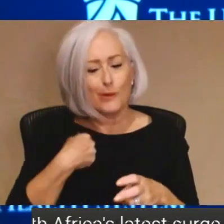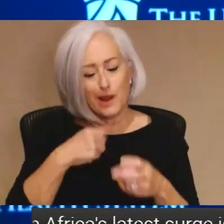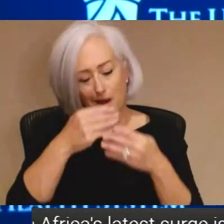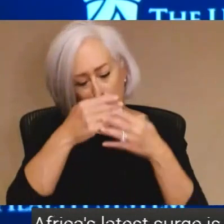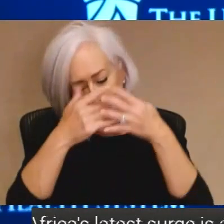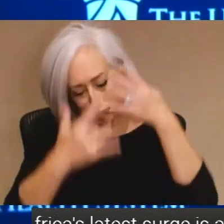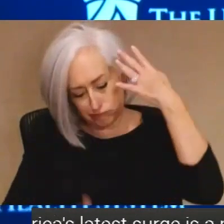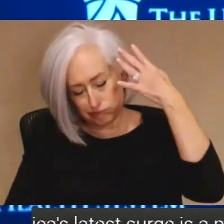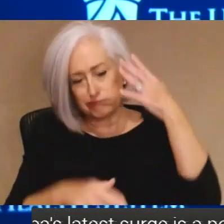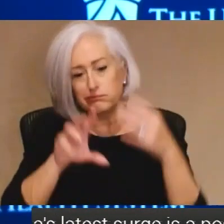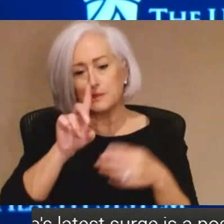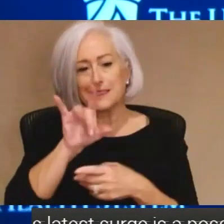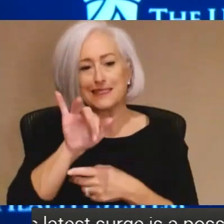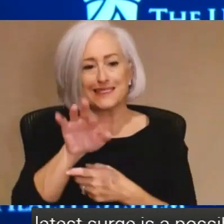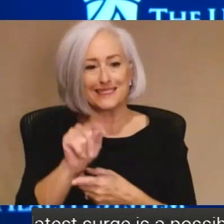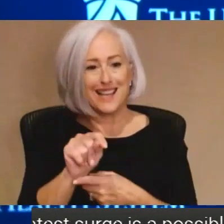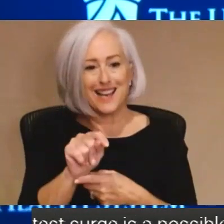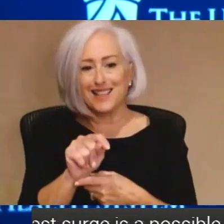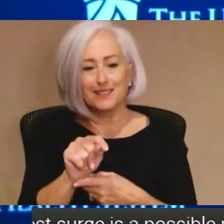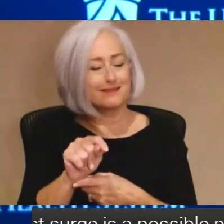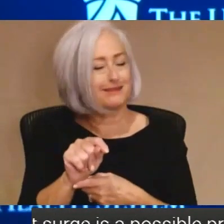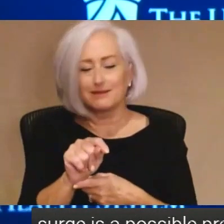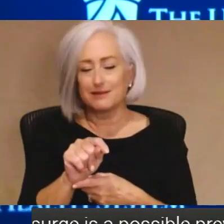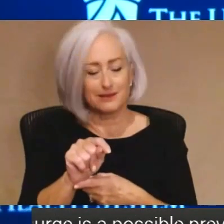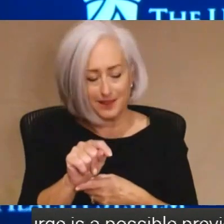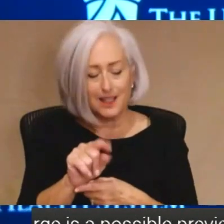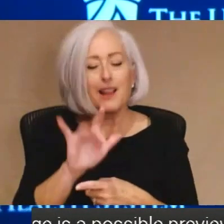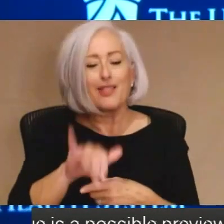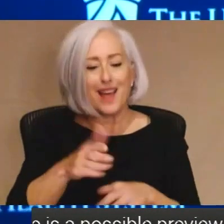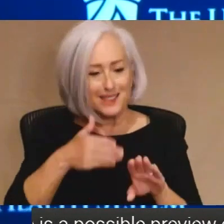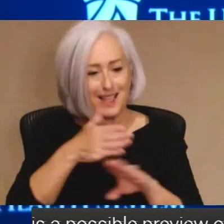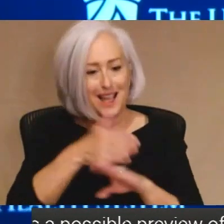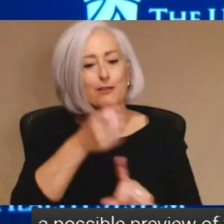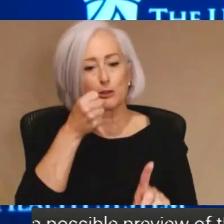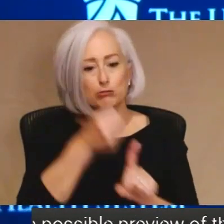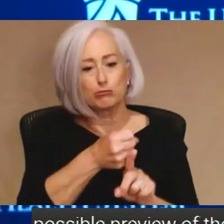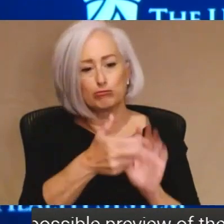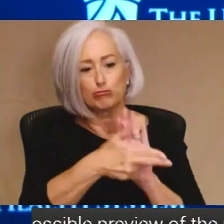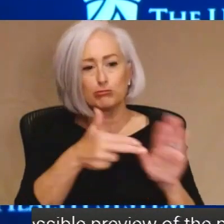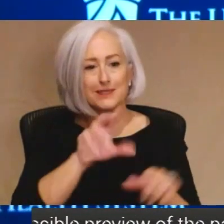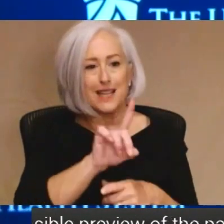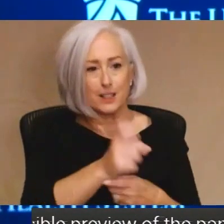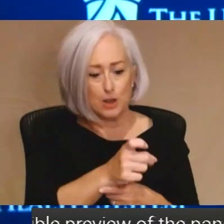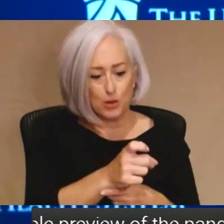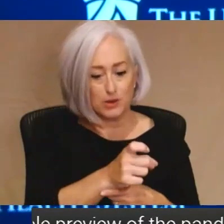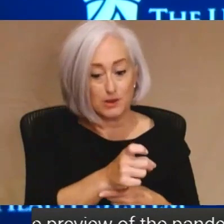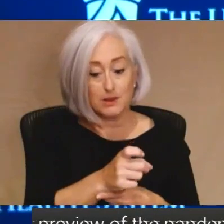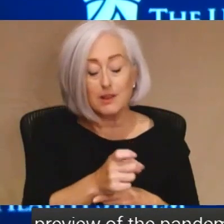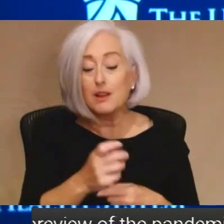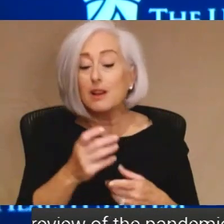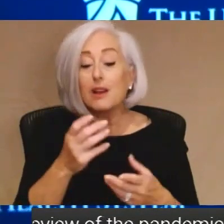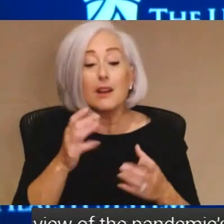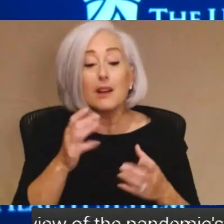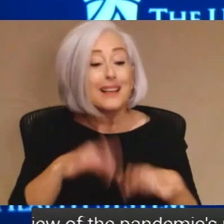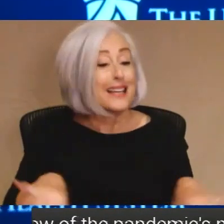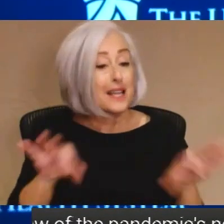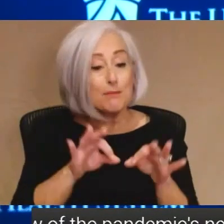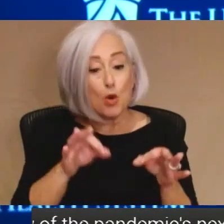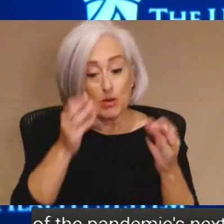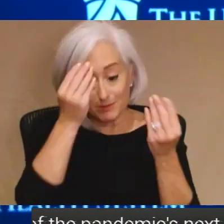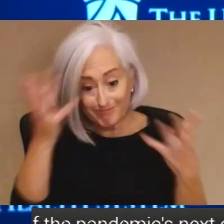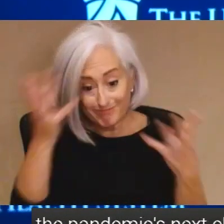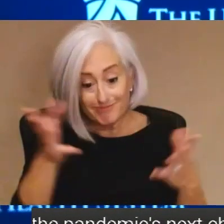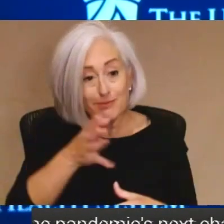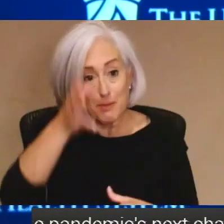the fact. What we're trying to get to with parents is good, healthy eating habits right from the beginning as kids start eating at that